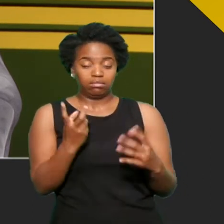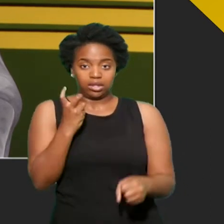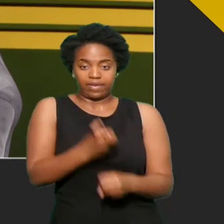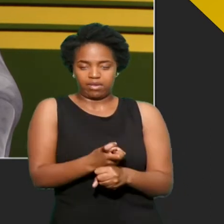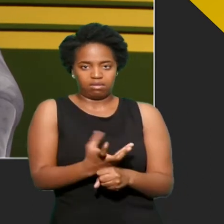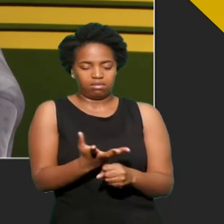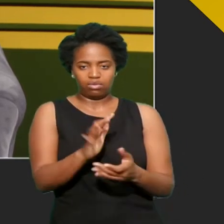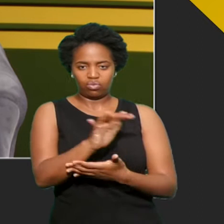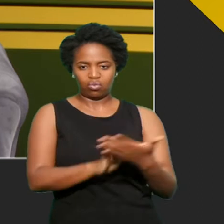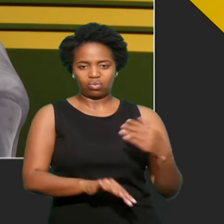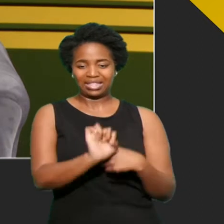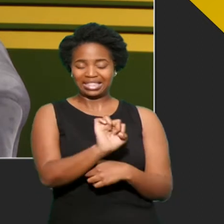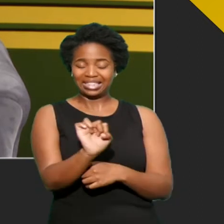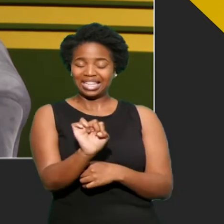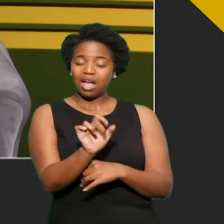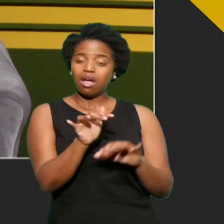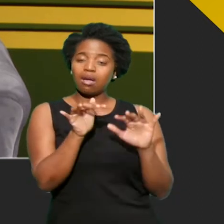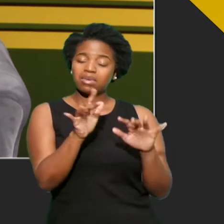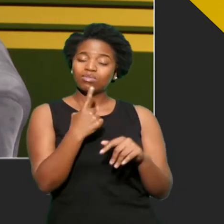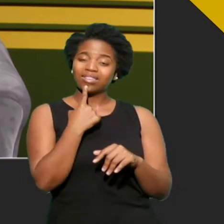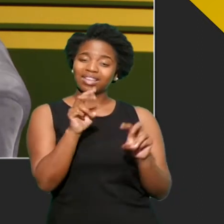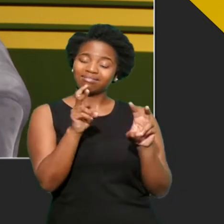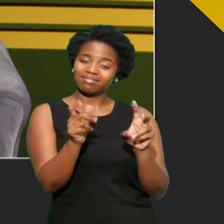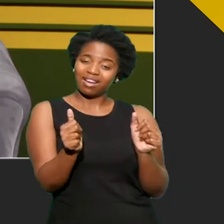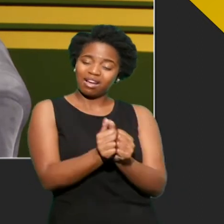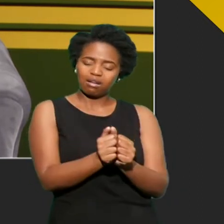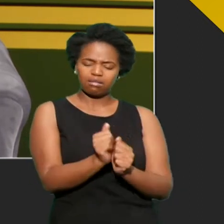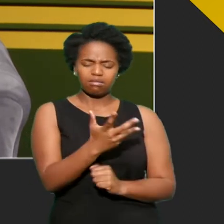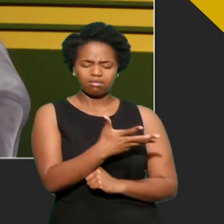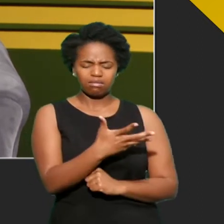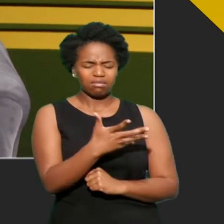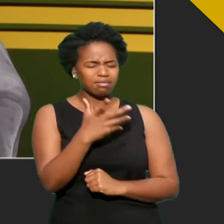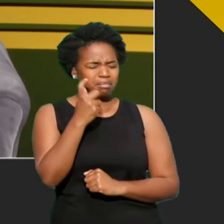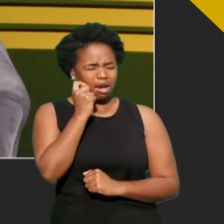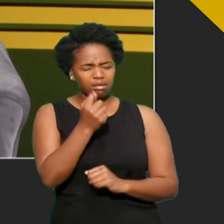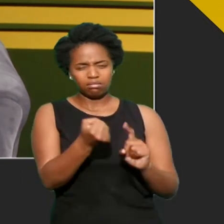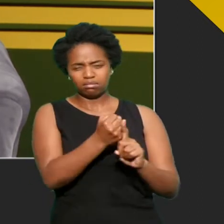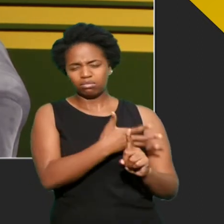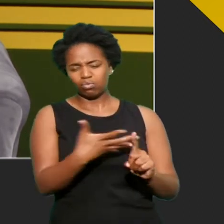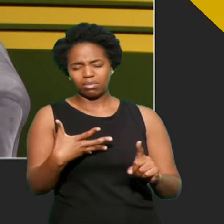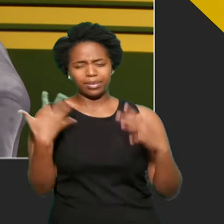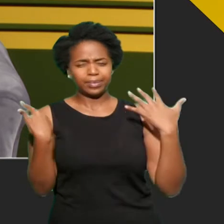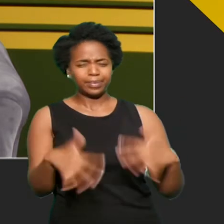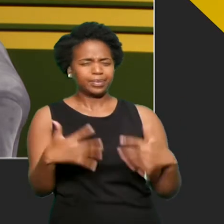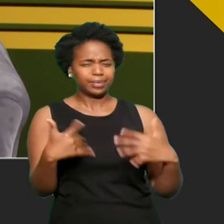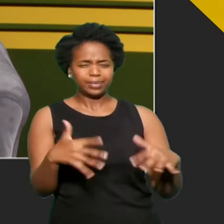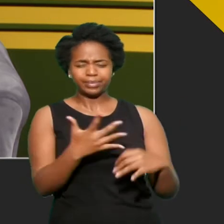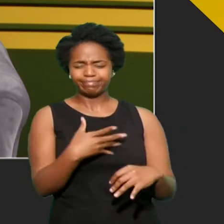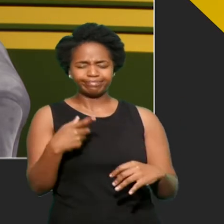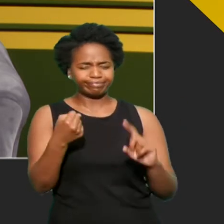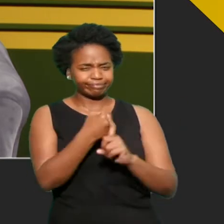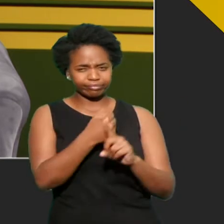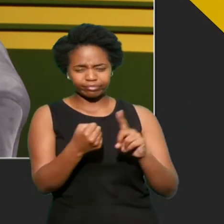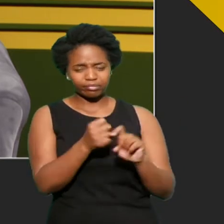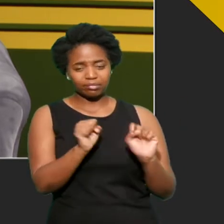difficult times in their lives at the hands of people that they really love. Gender-based violence is a serious problem that we've got in South Africa. And on the line,